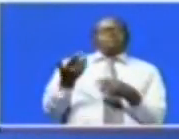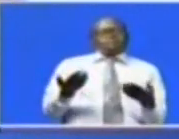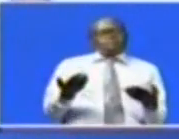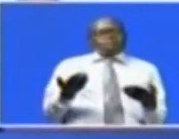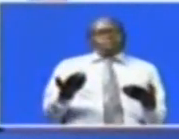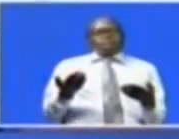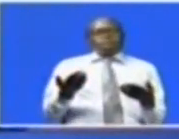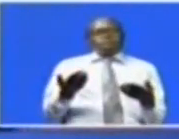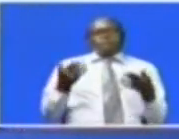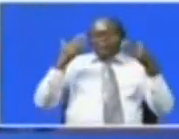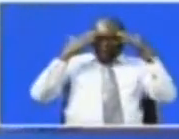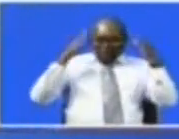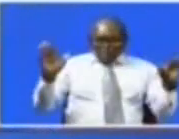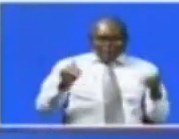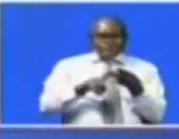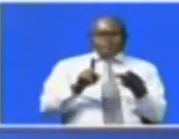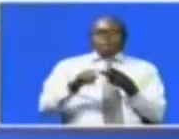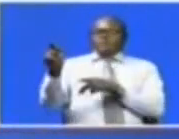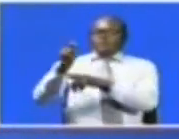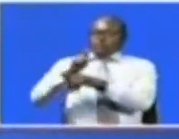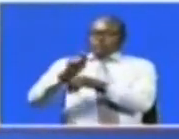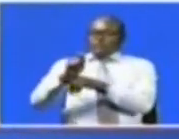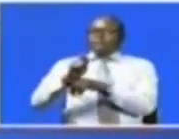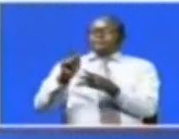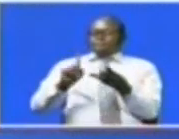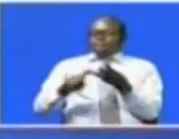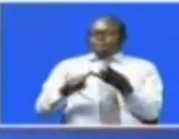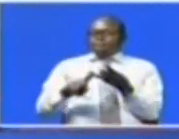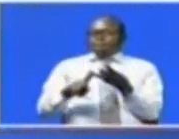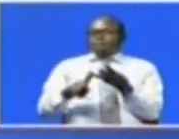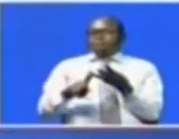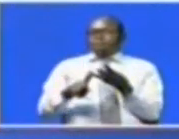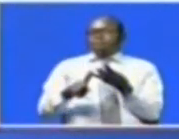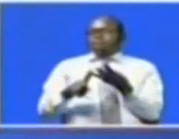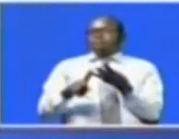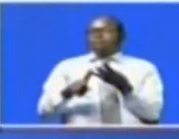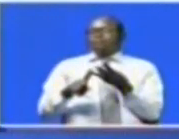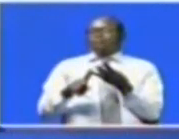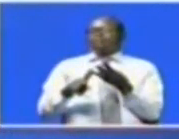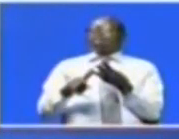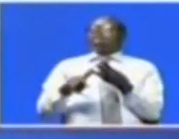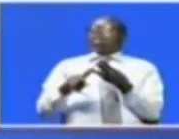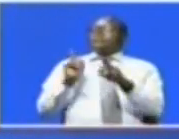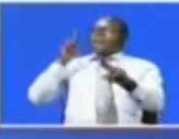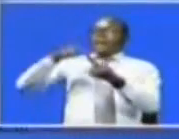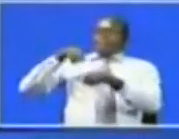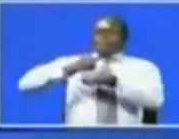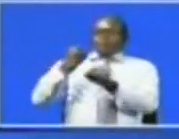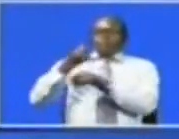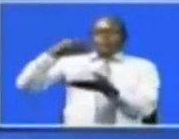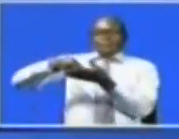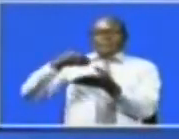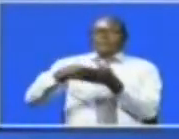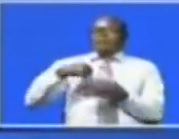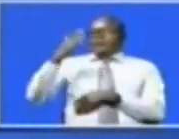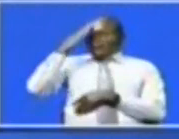their awareness, in terms of the training that we have, in terms of the clamor to just make money. I know of